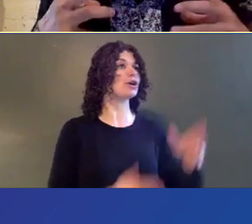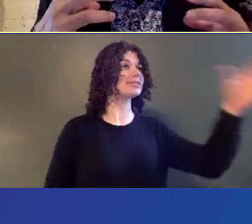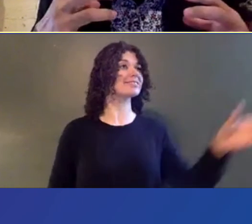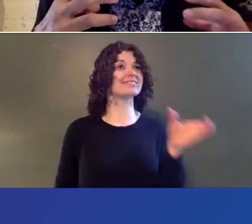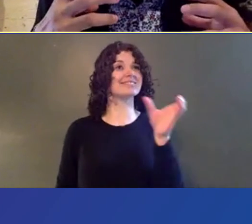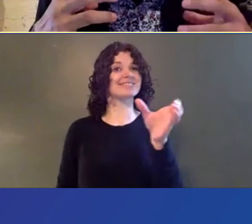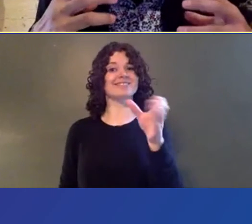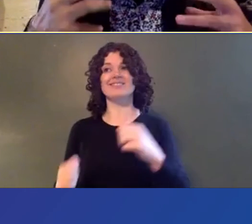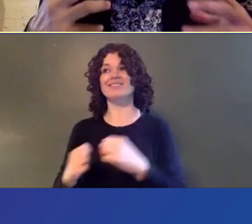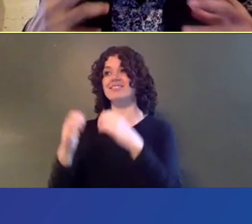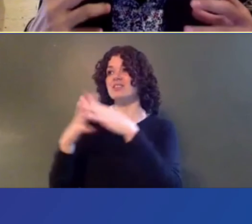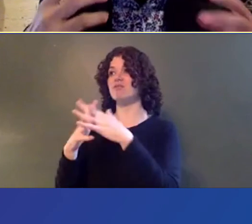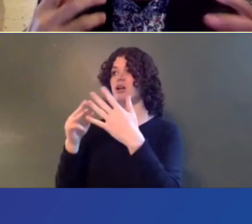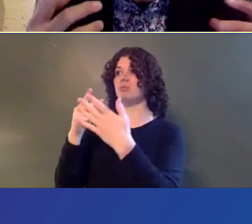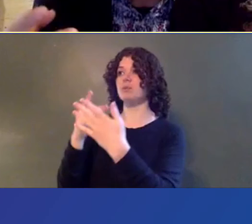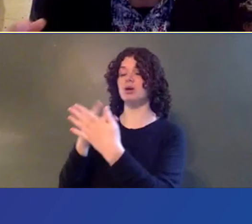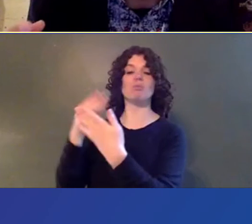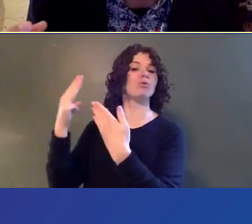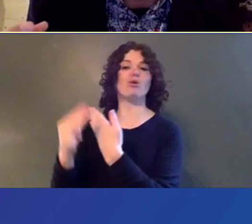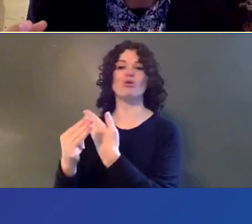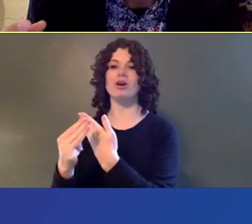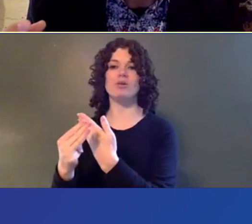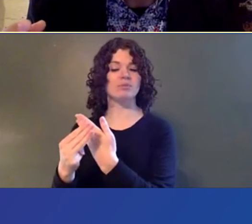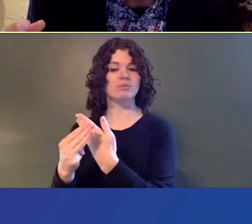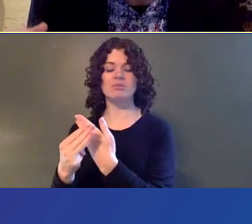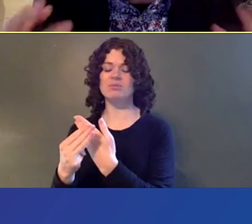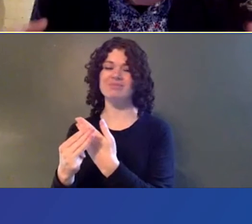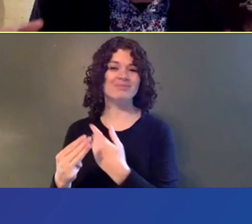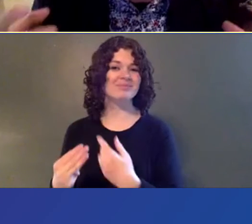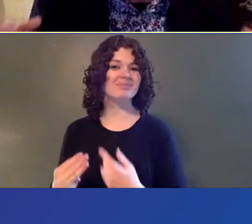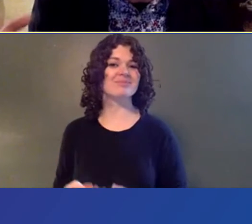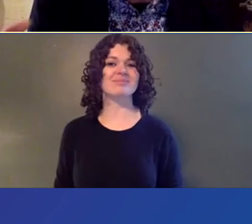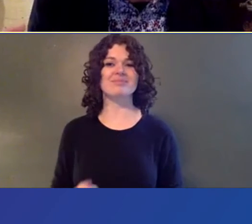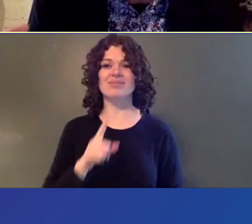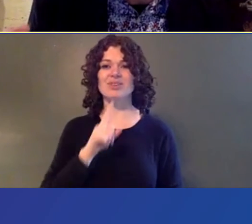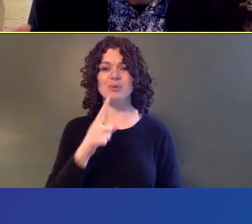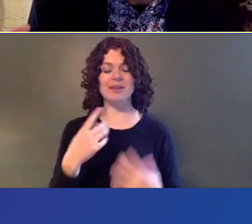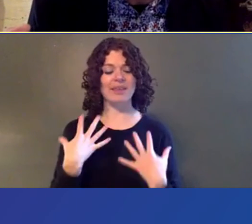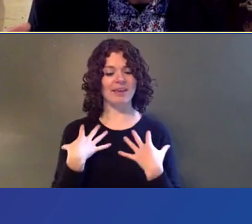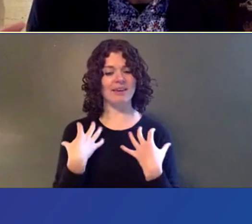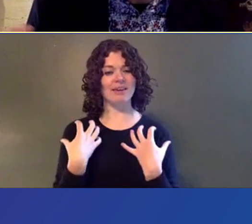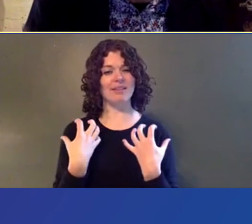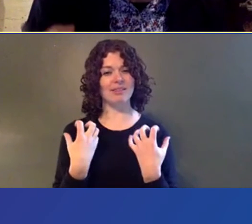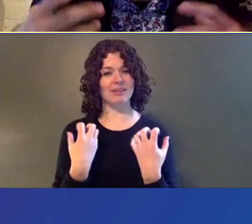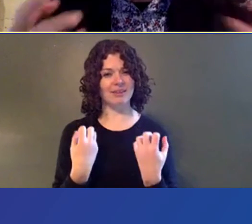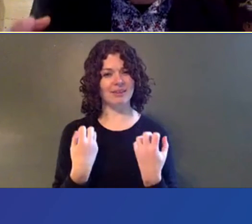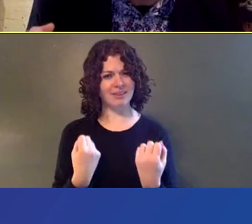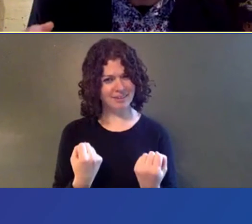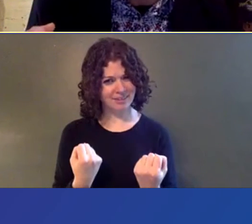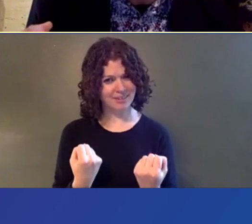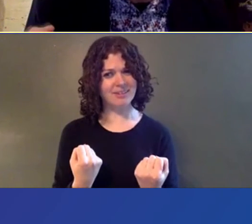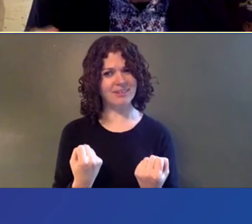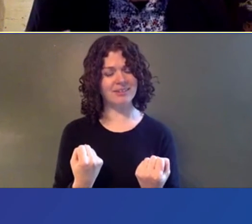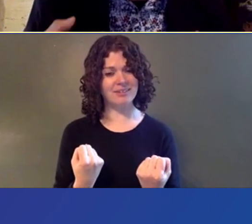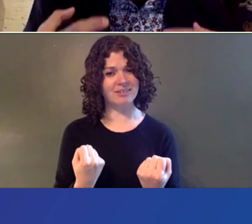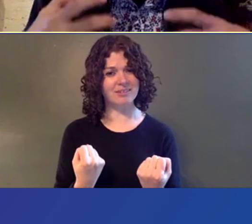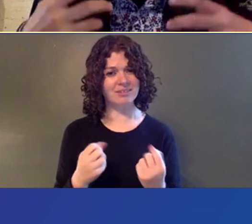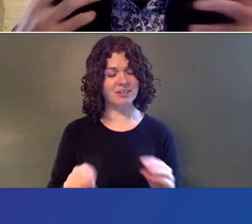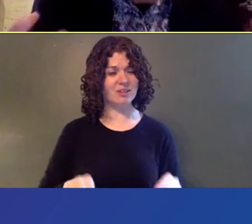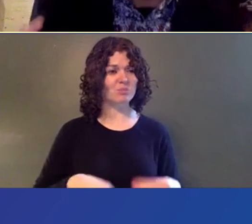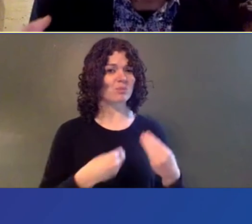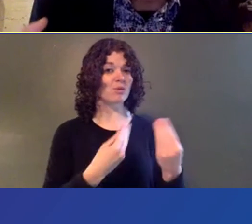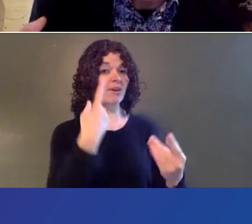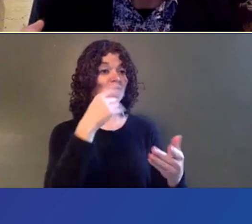It's something curative for the artist to take hold of, to